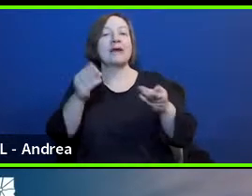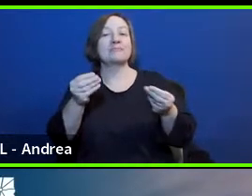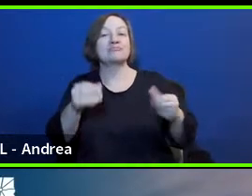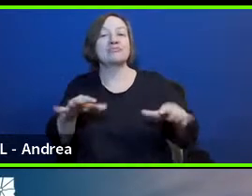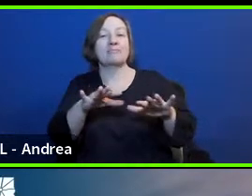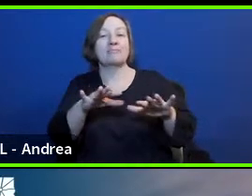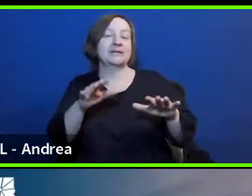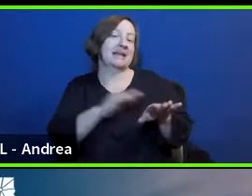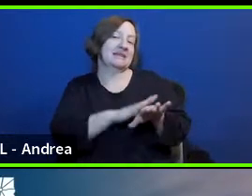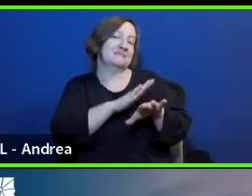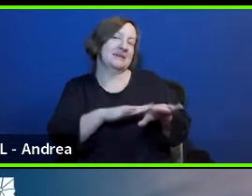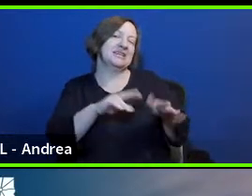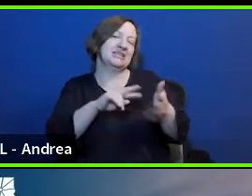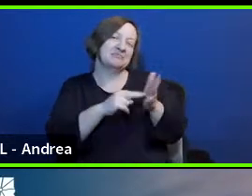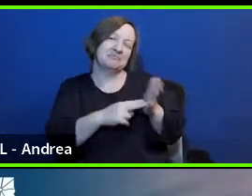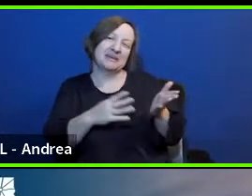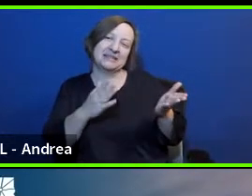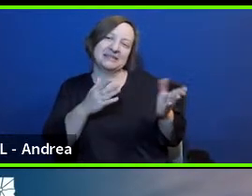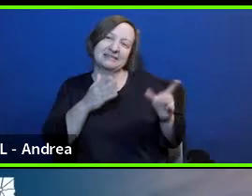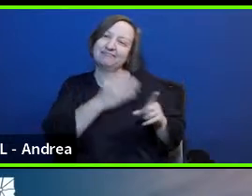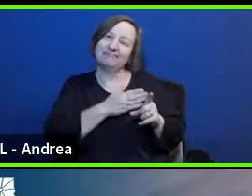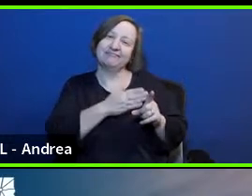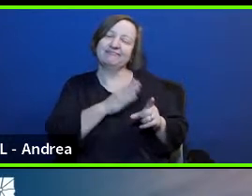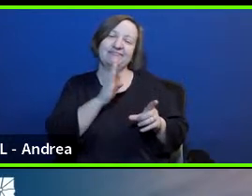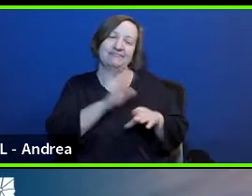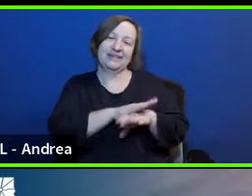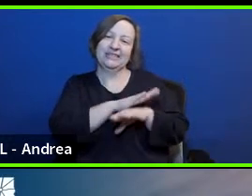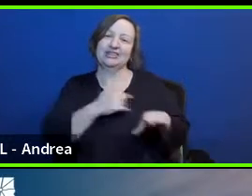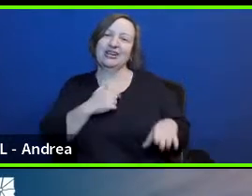beach says that it's definitely the beach.